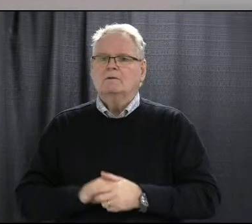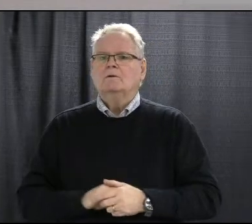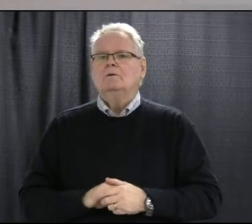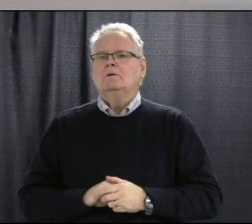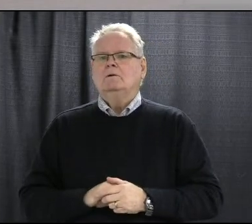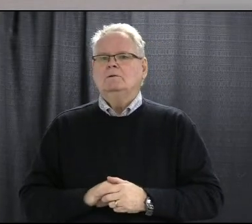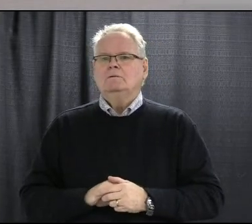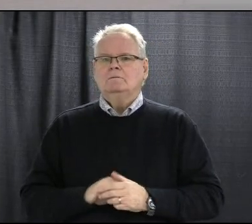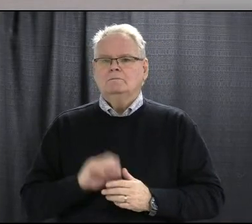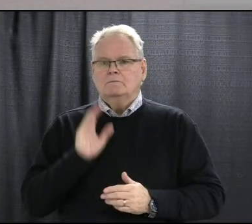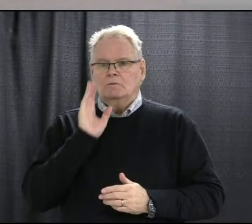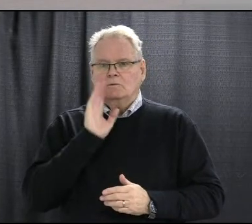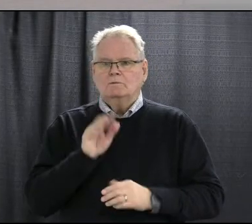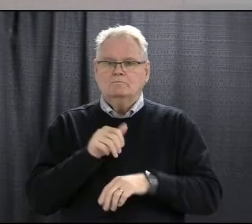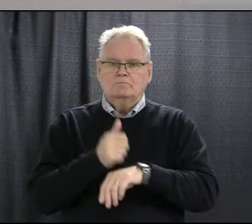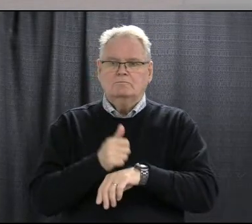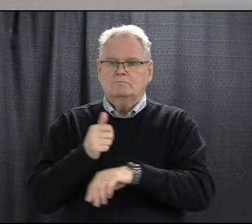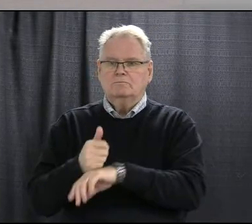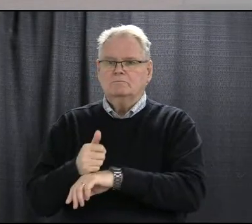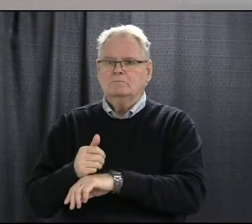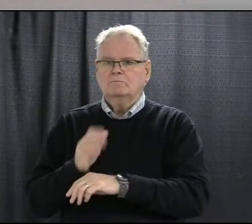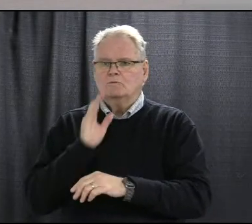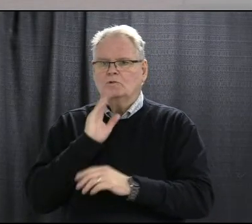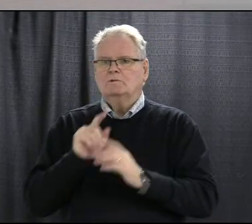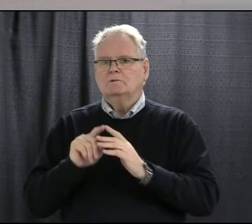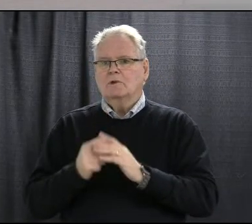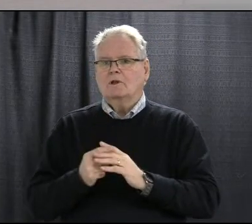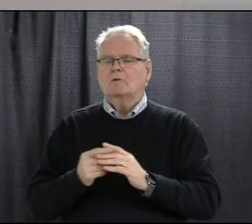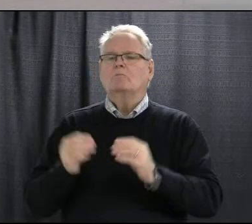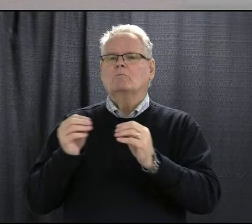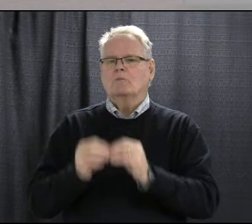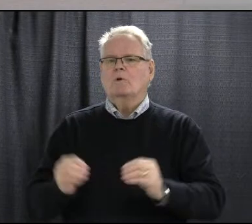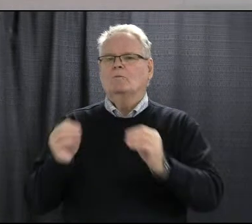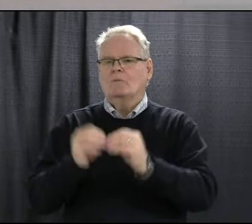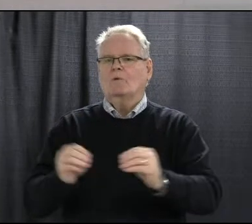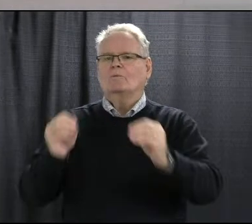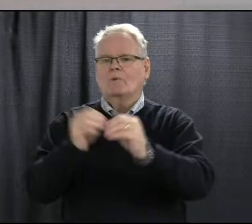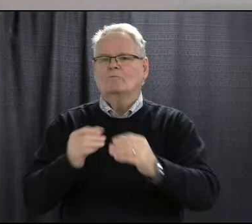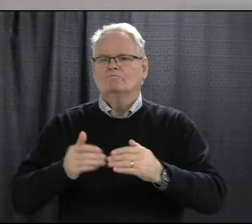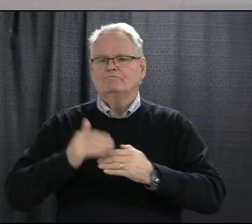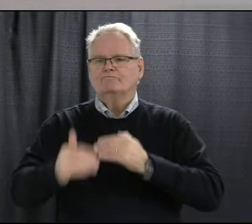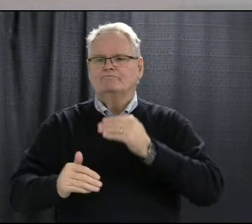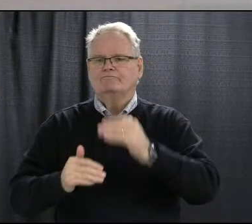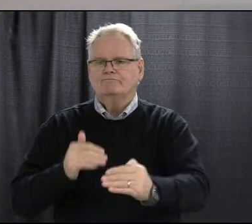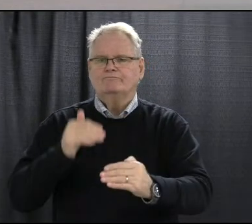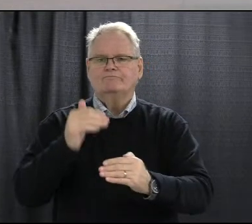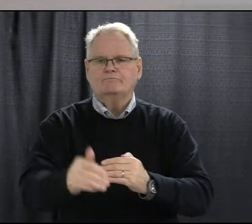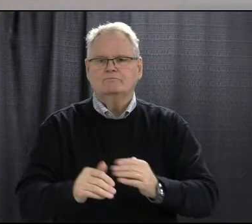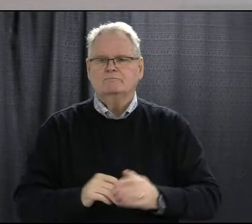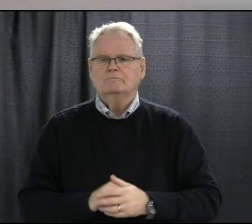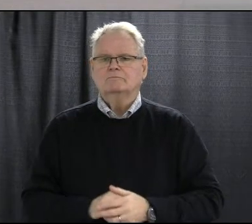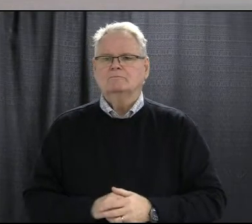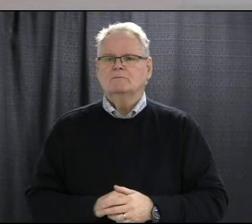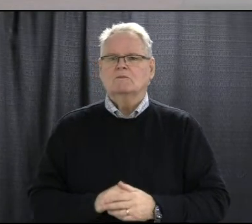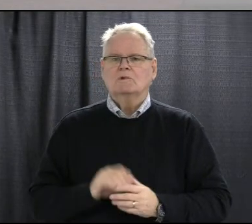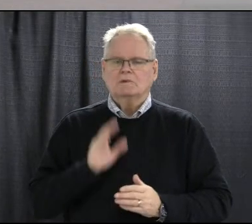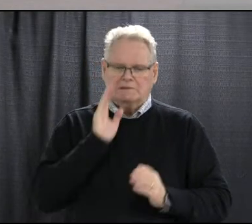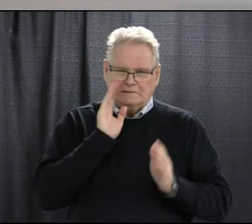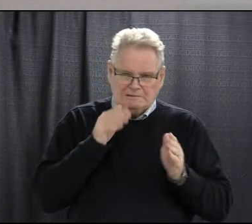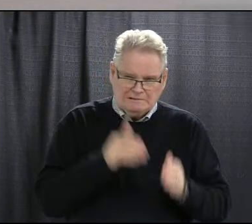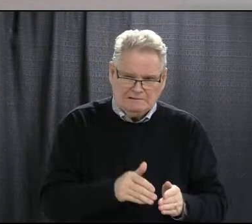that stuff that's necessary in the acute care sector, the acute care of the elderly units, restorative care, rehabilitation